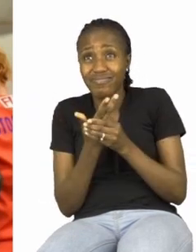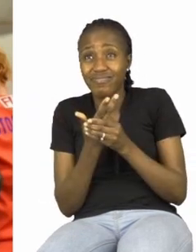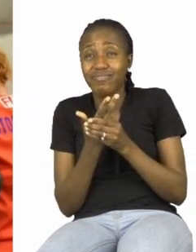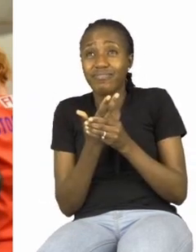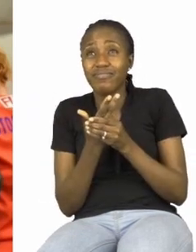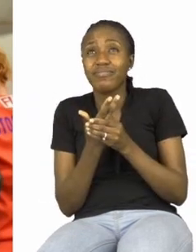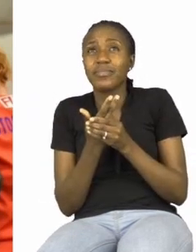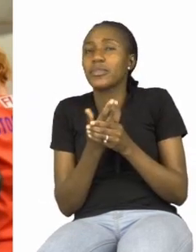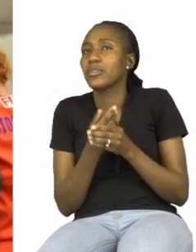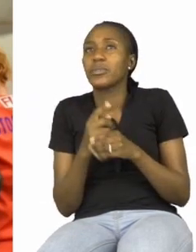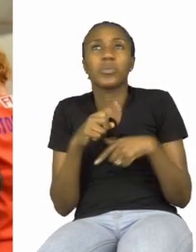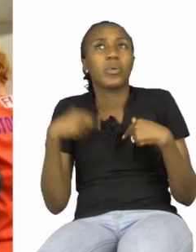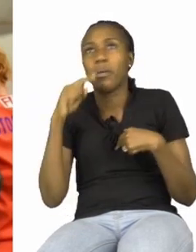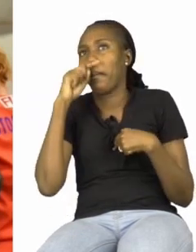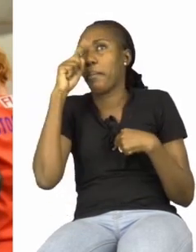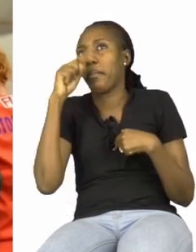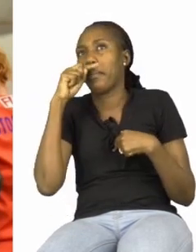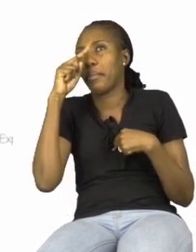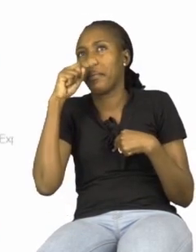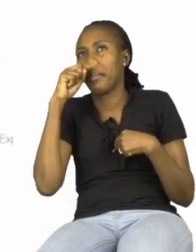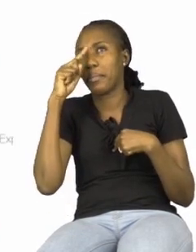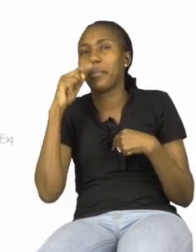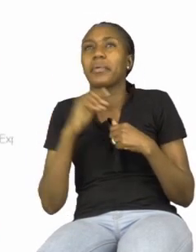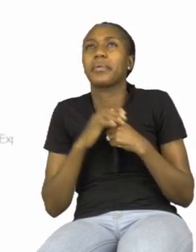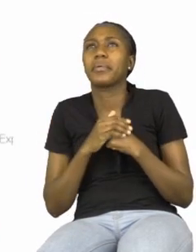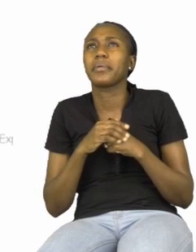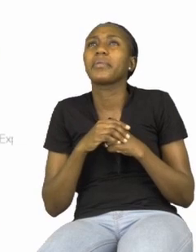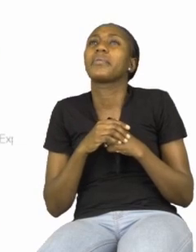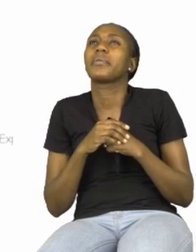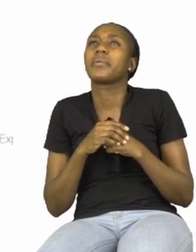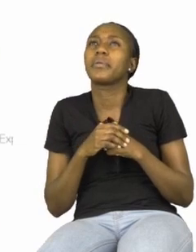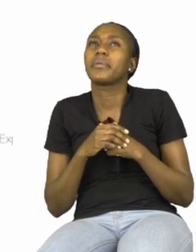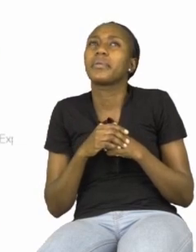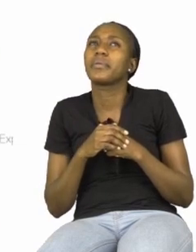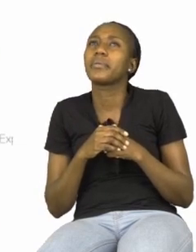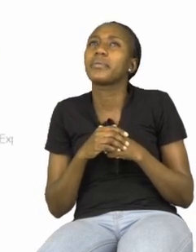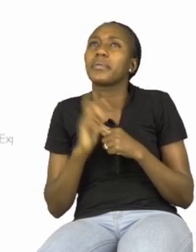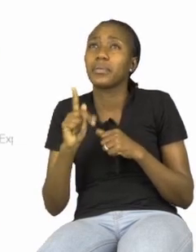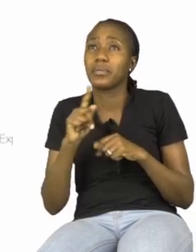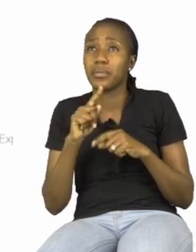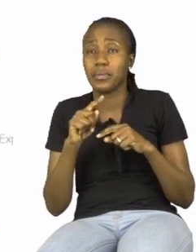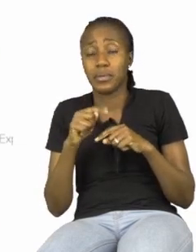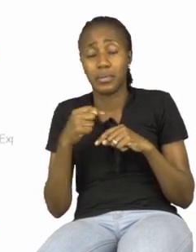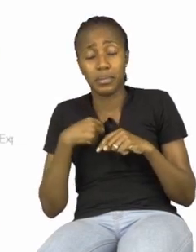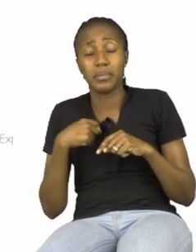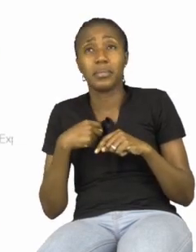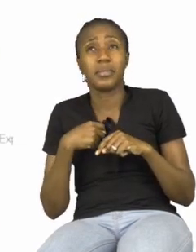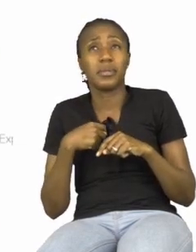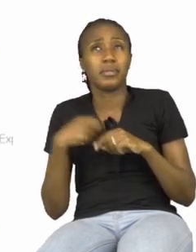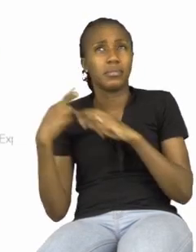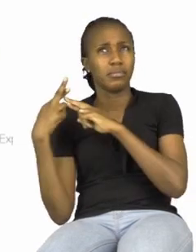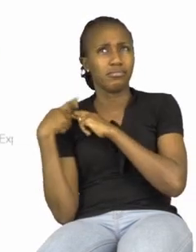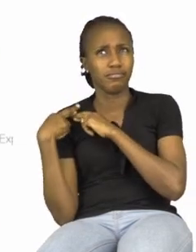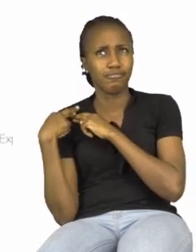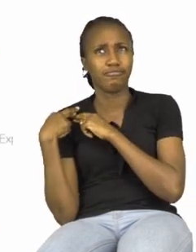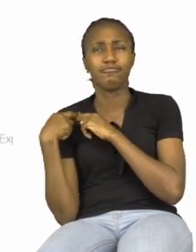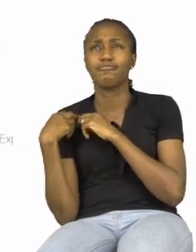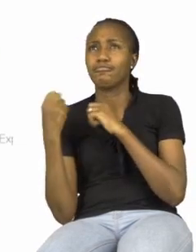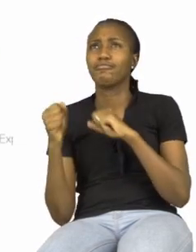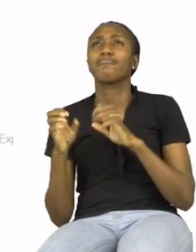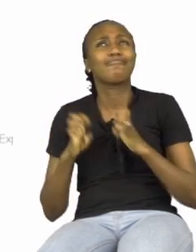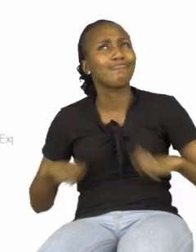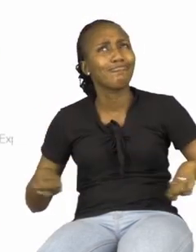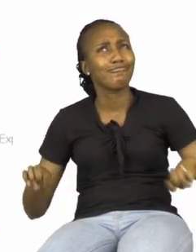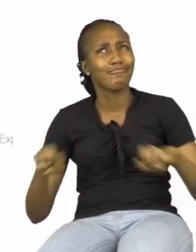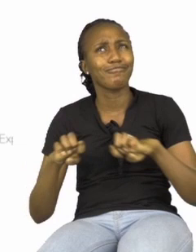making us proud. And we as administrators, my role is just to form that environment and provide the resources. That takes